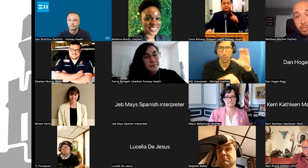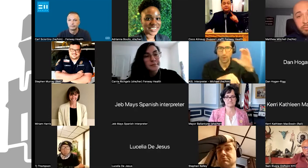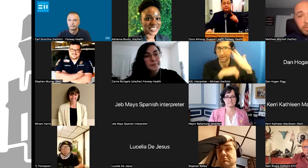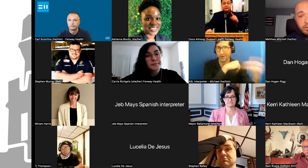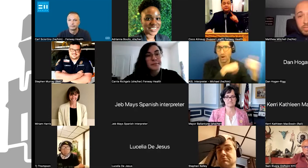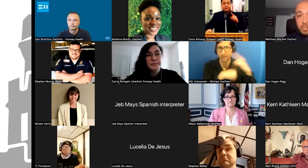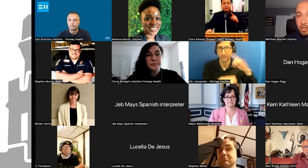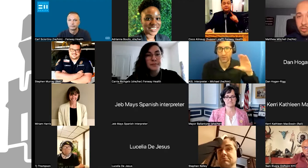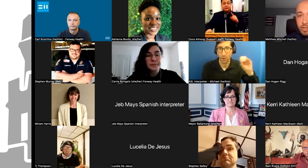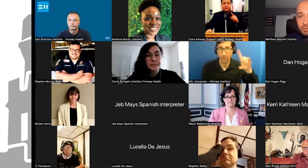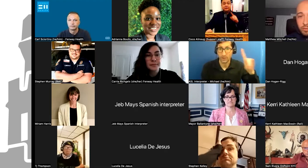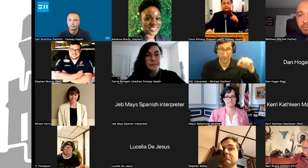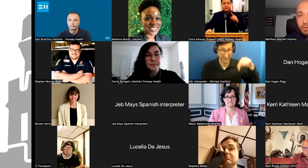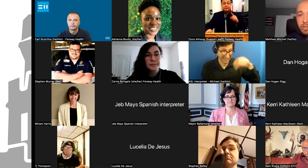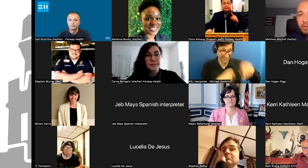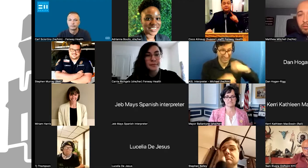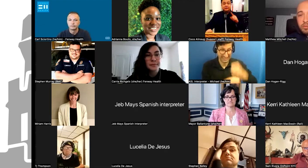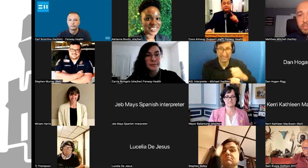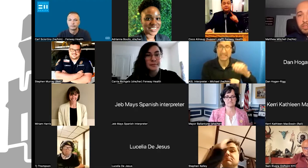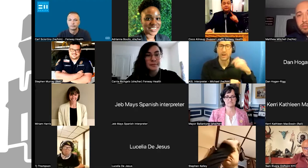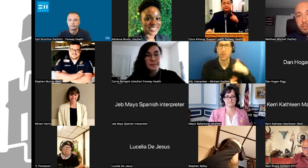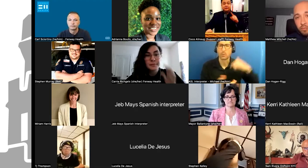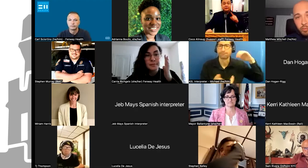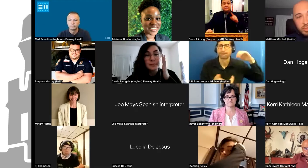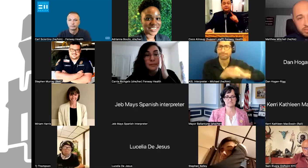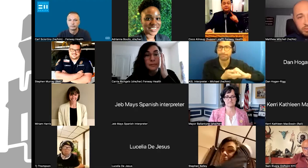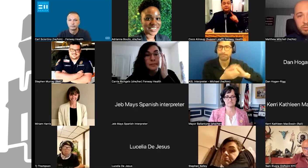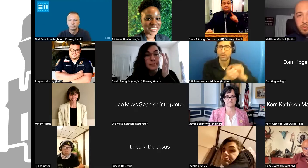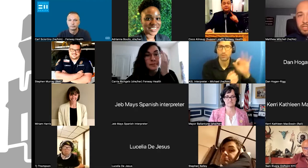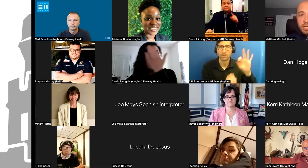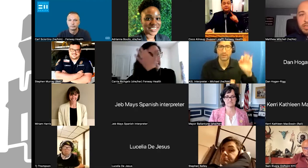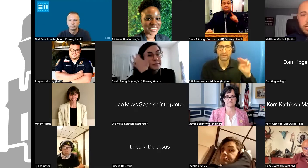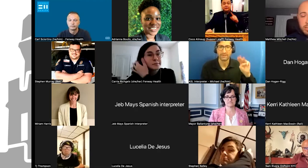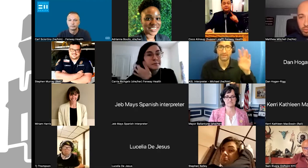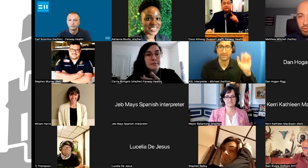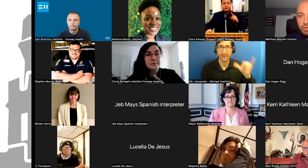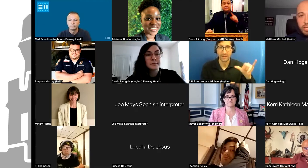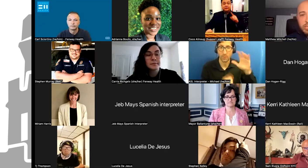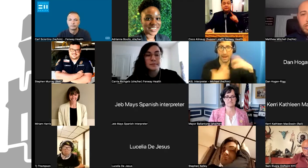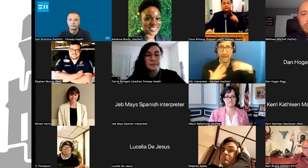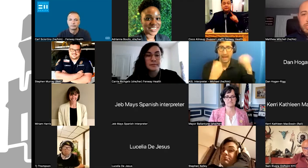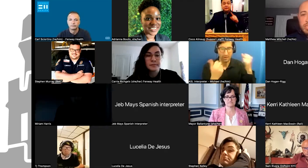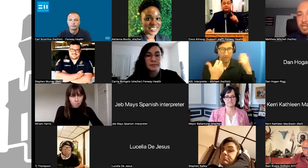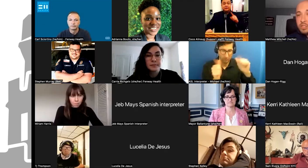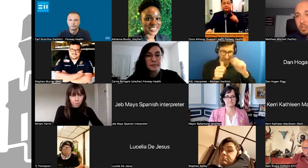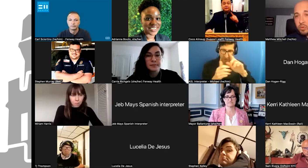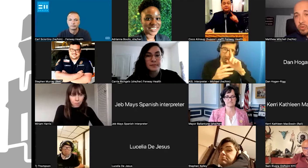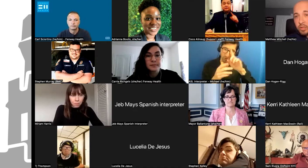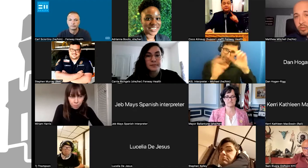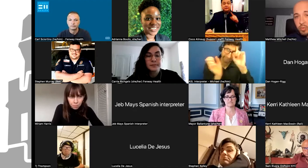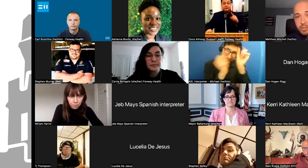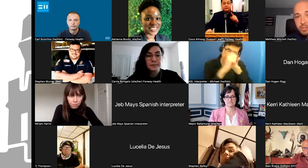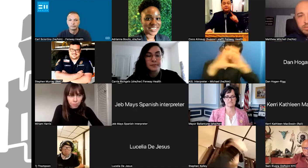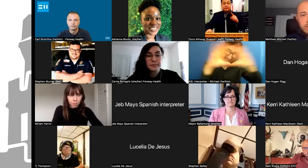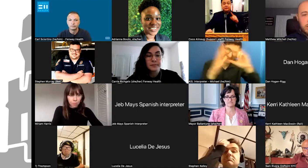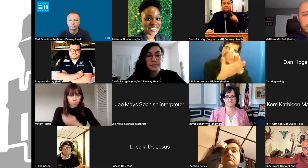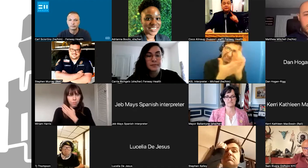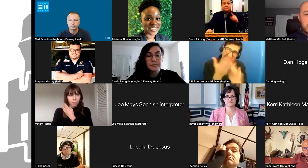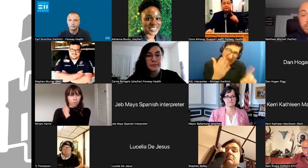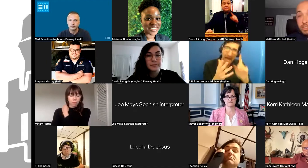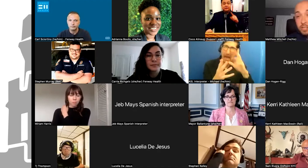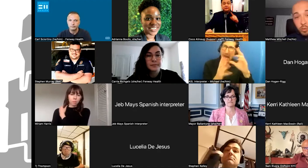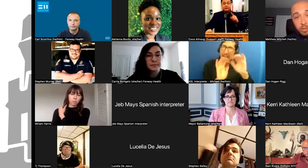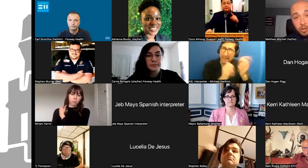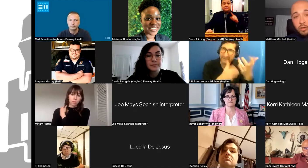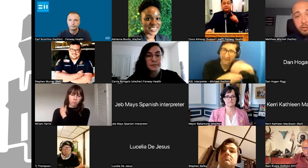this year, the city contracted with Fenway Health, as mentioned, to develop conceptual design, explore location options, and engage the community in this process.